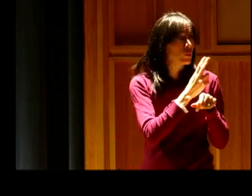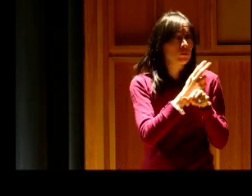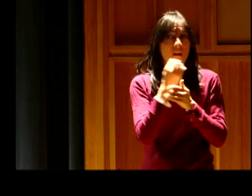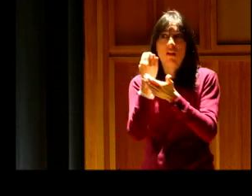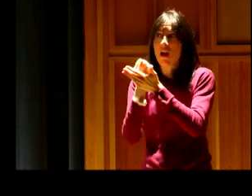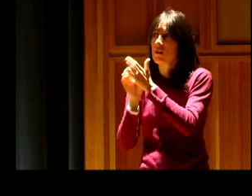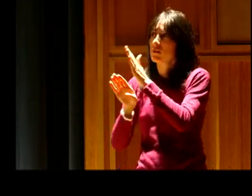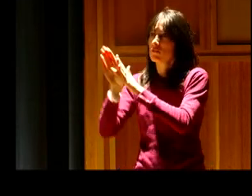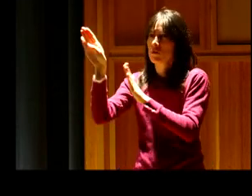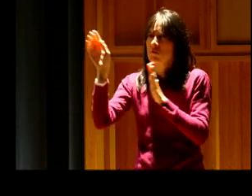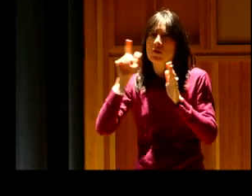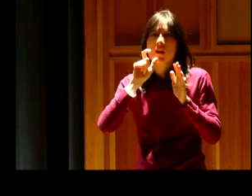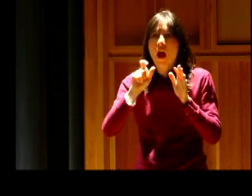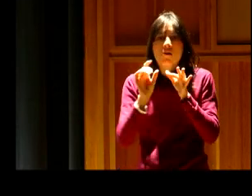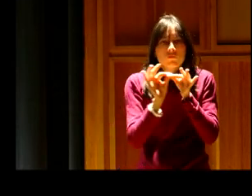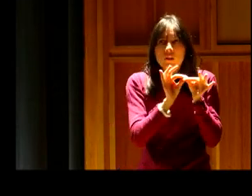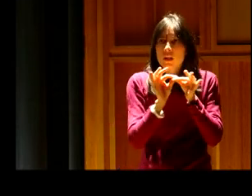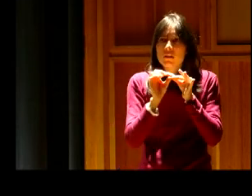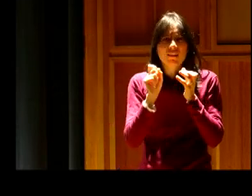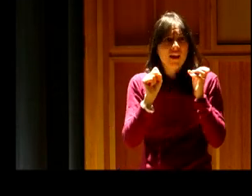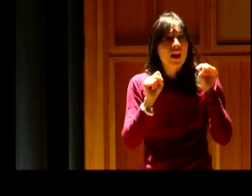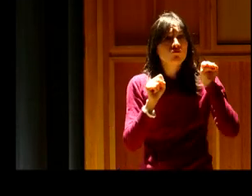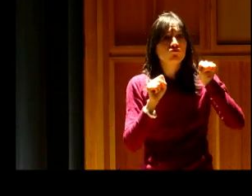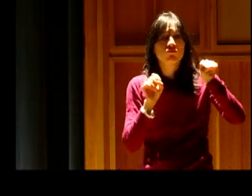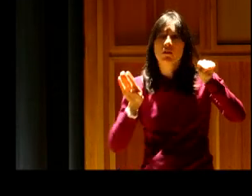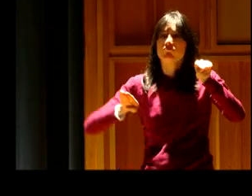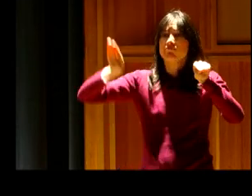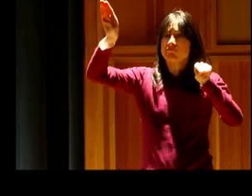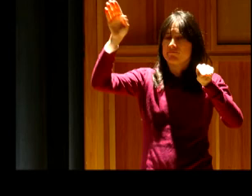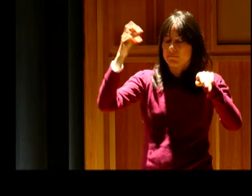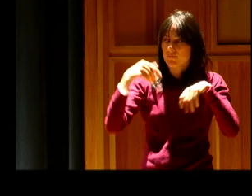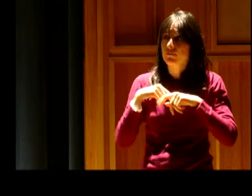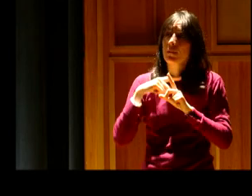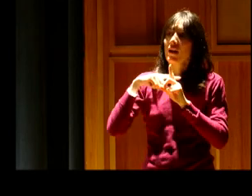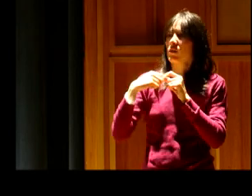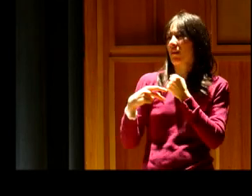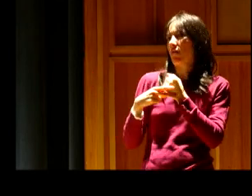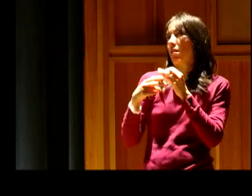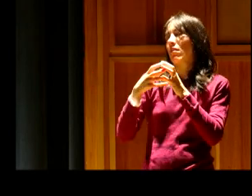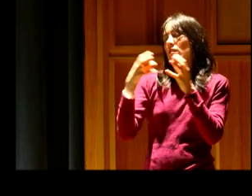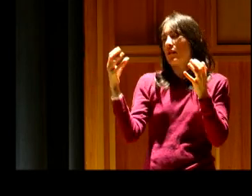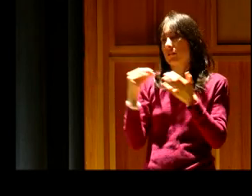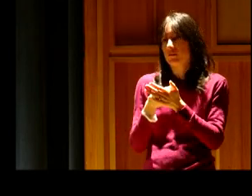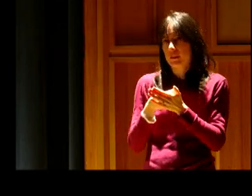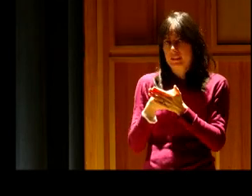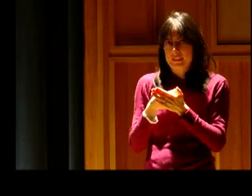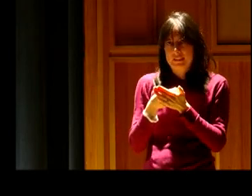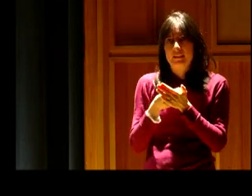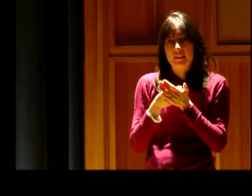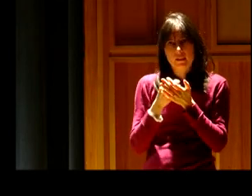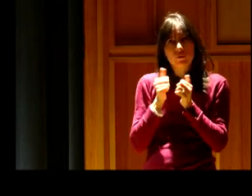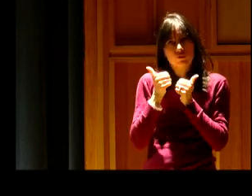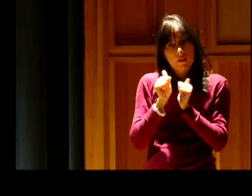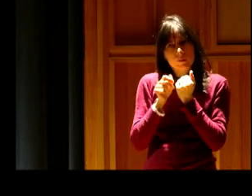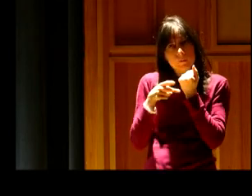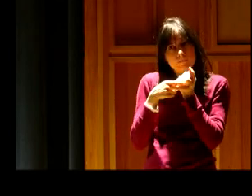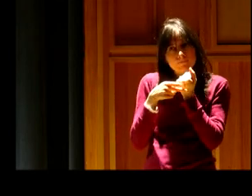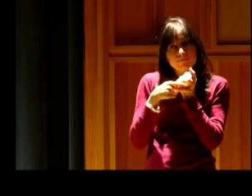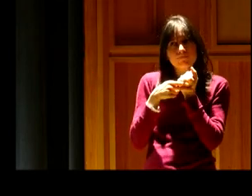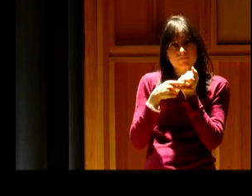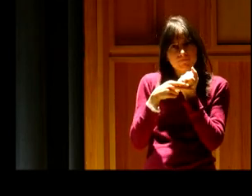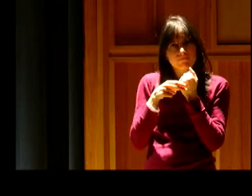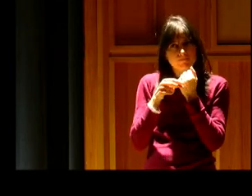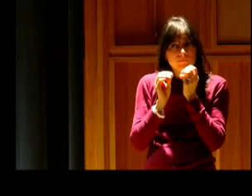growth. Not only that, we've saved an enormous amount of money by being a more energy efficient